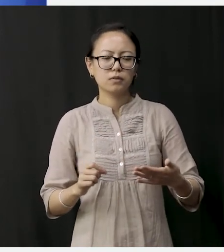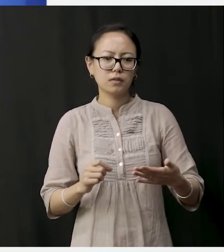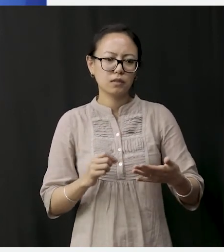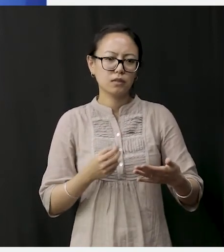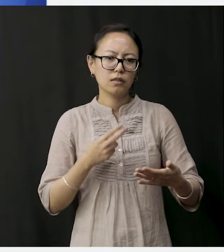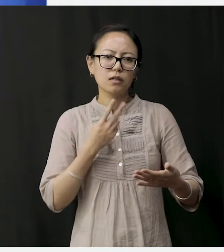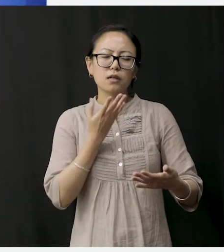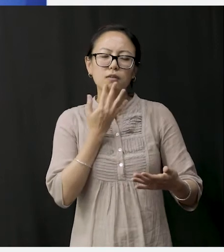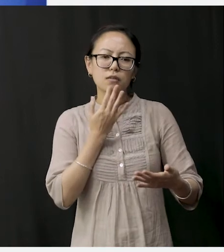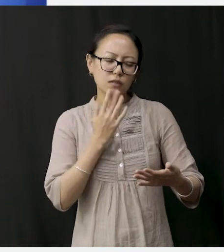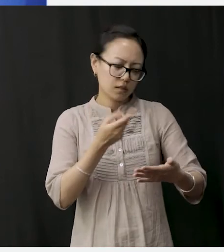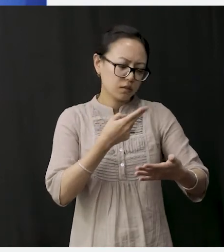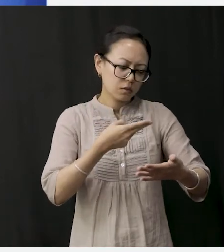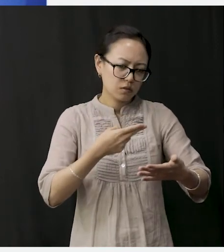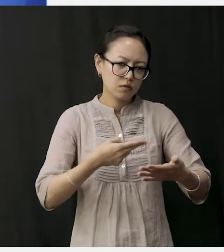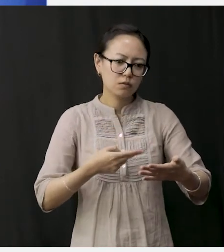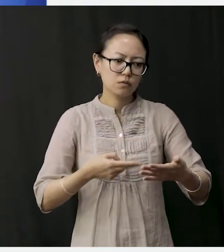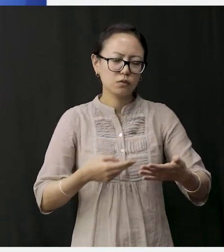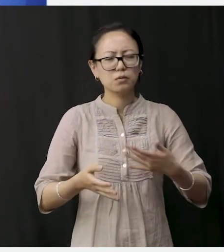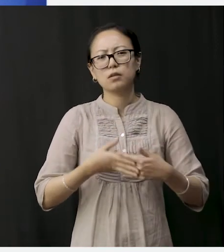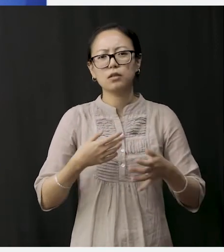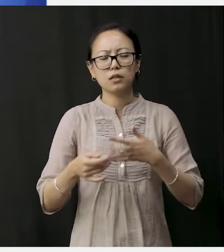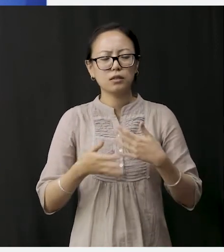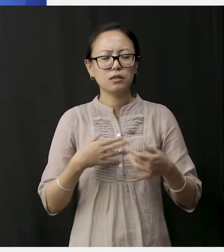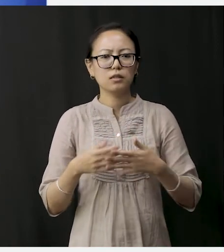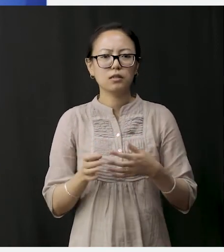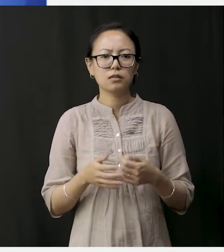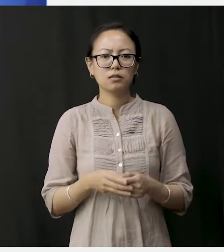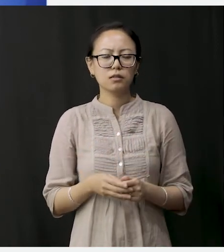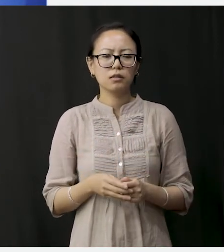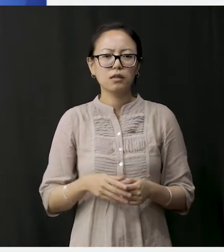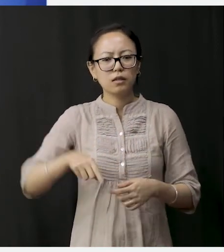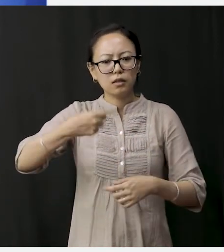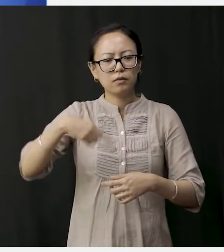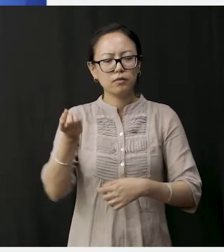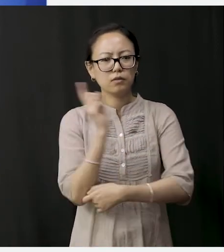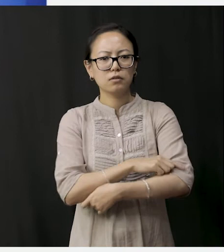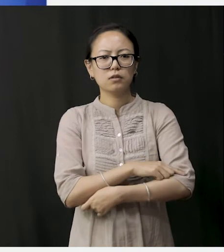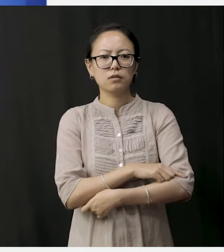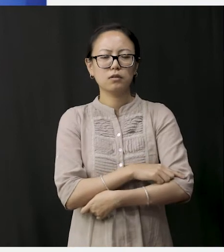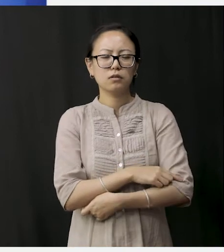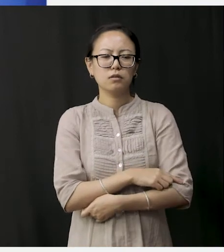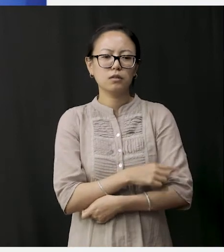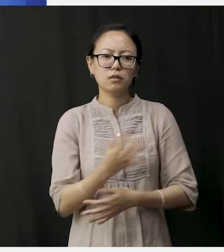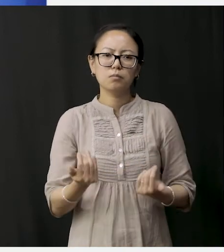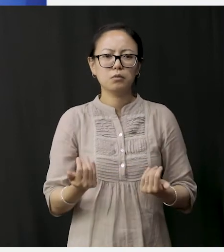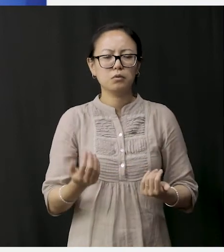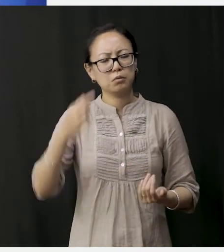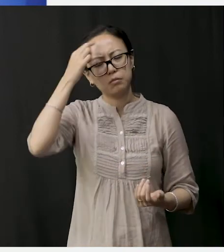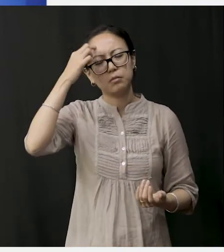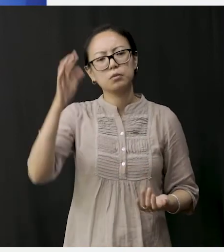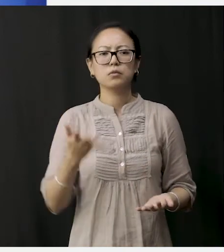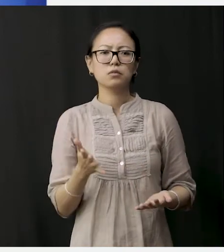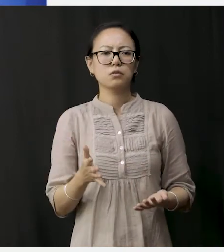start writing your own story. Okay, so it need not be every day like how Aling has wrote from morning till evening, but